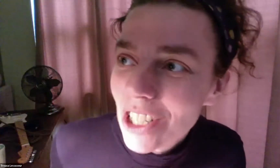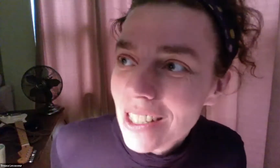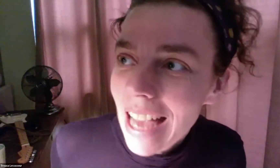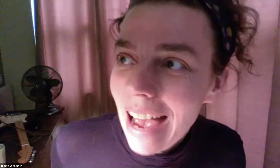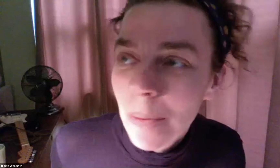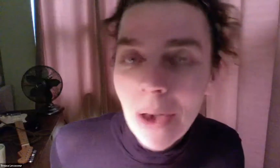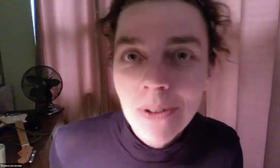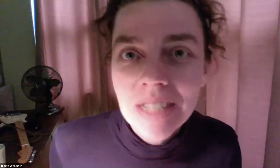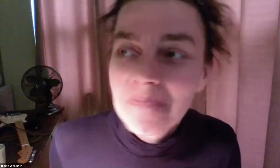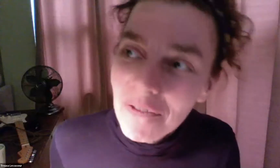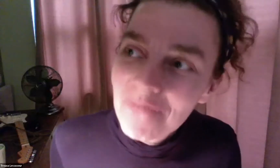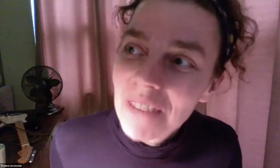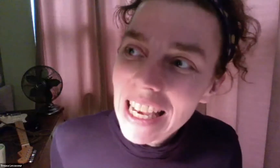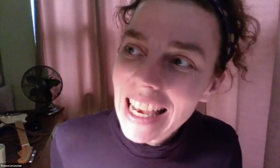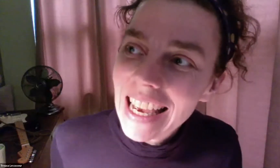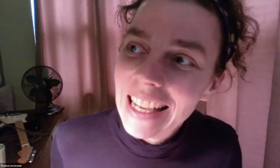We just have about